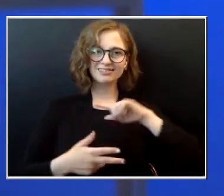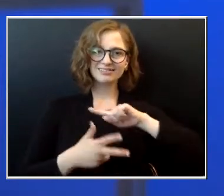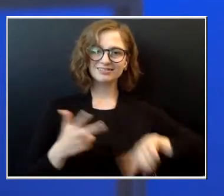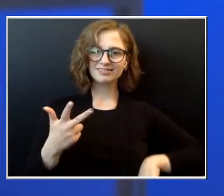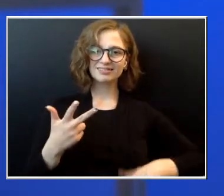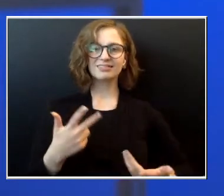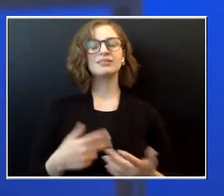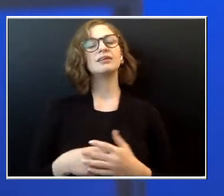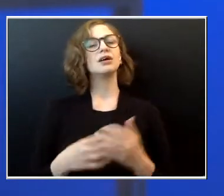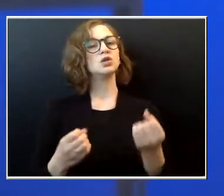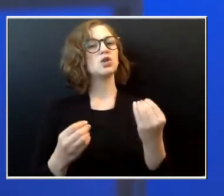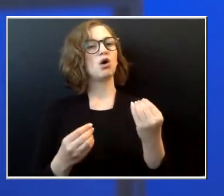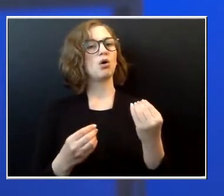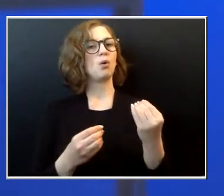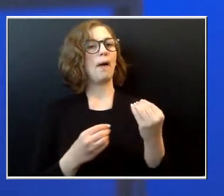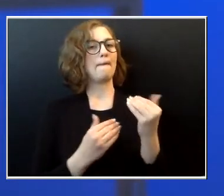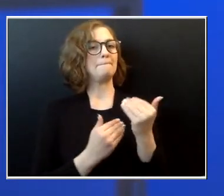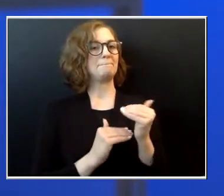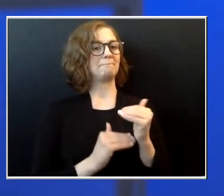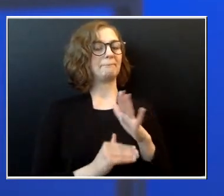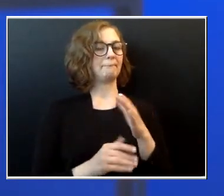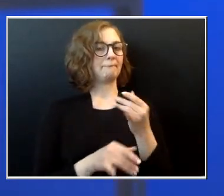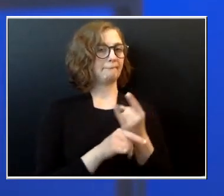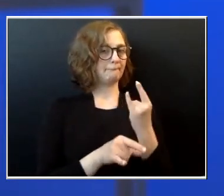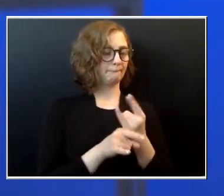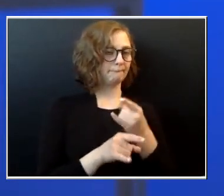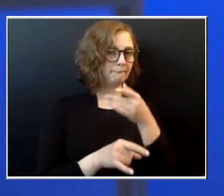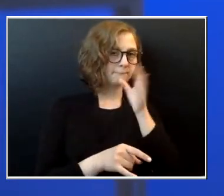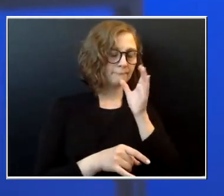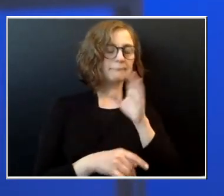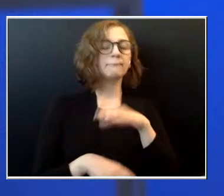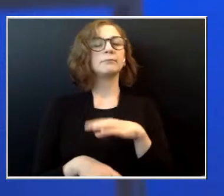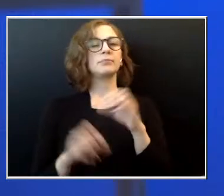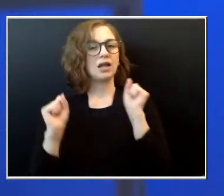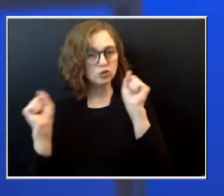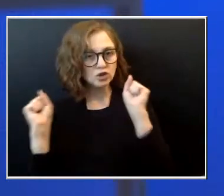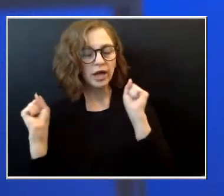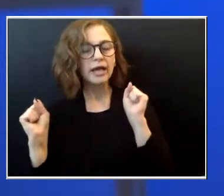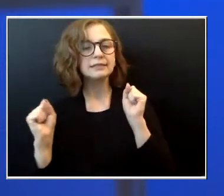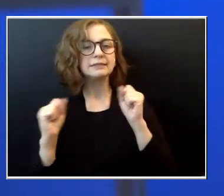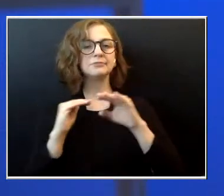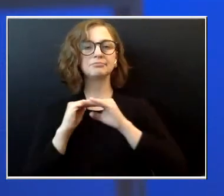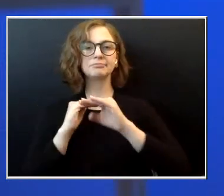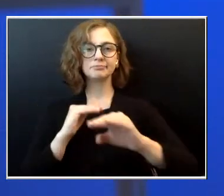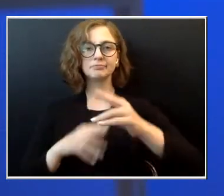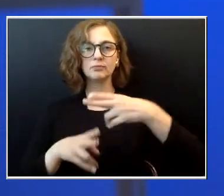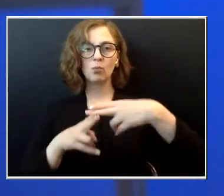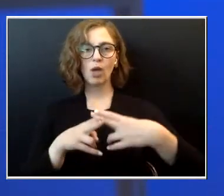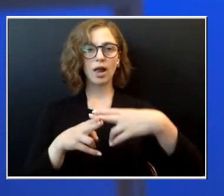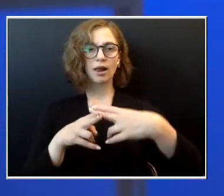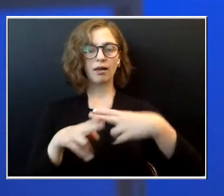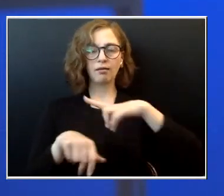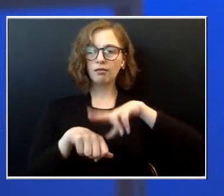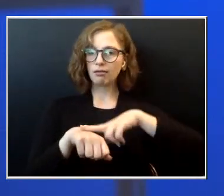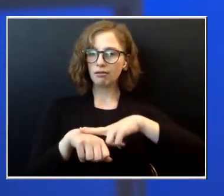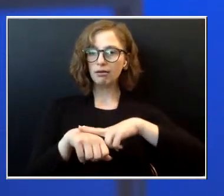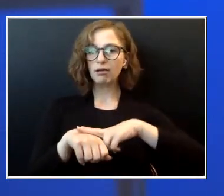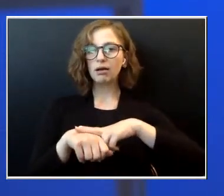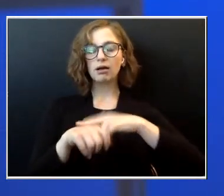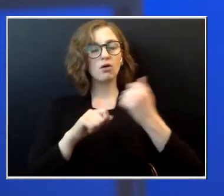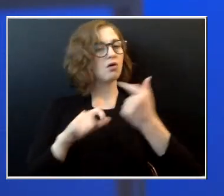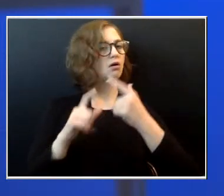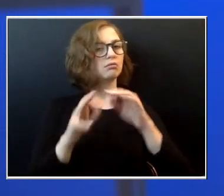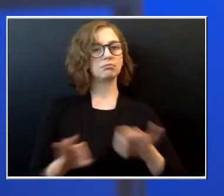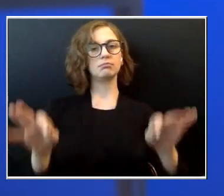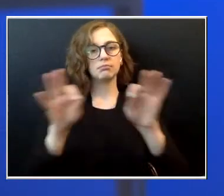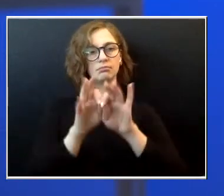minimizing alcohol, getting that exercise, keeping your weight at a normal level, those are all important things that